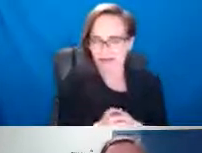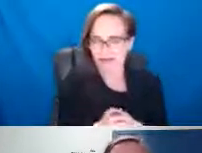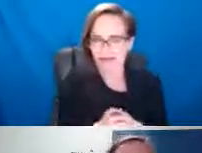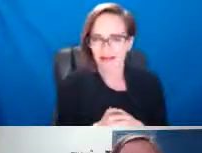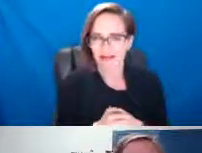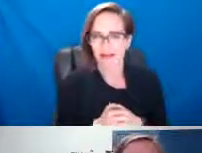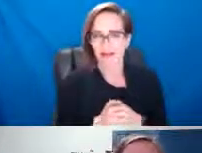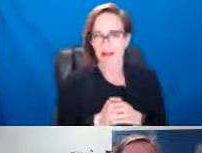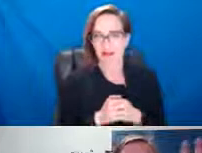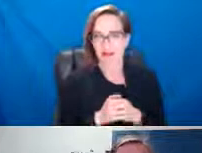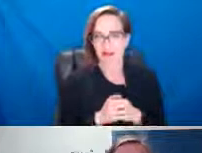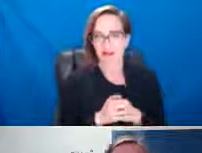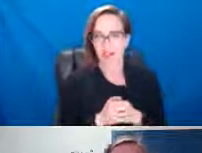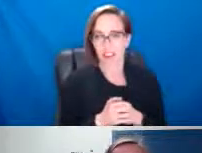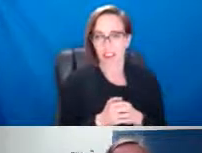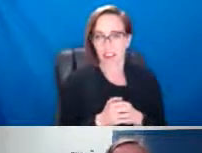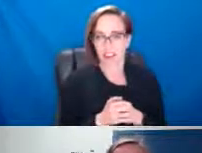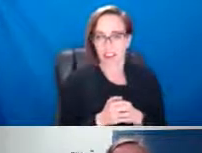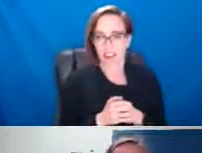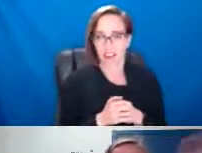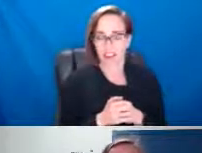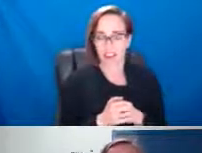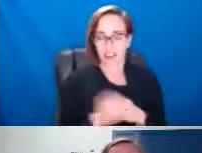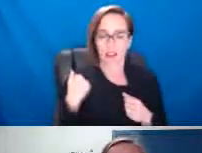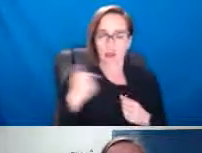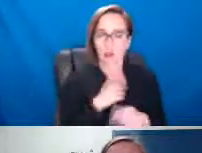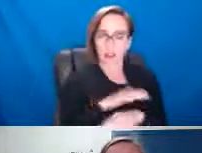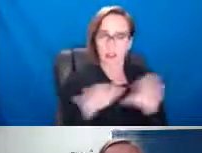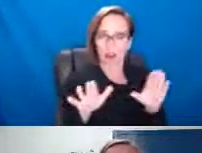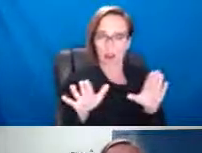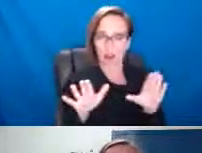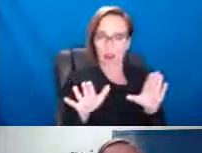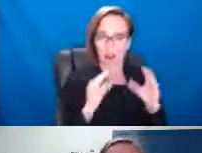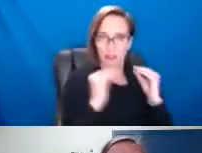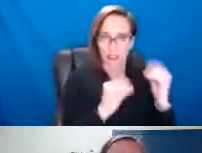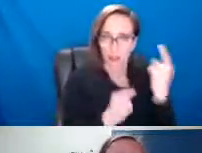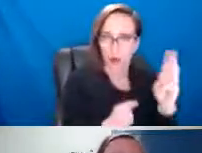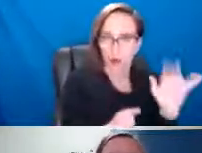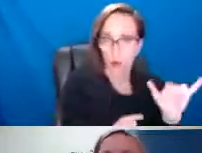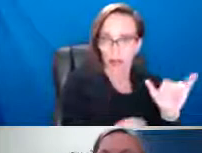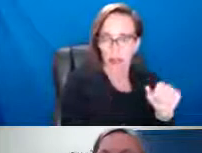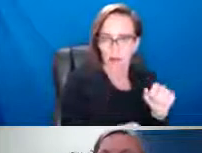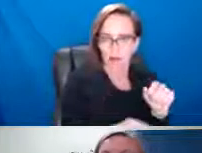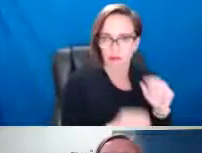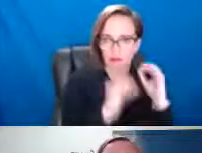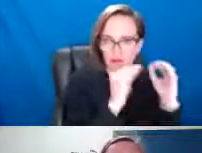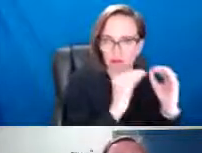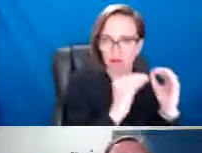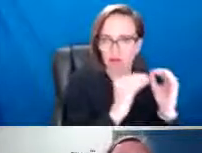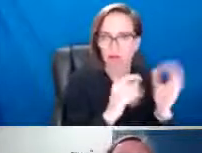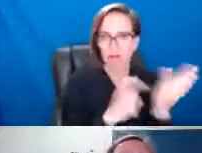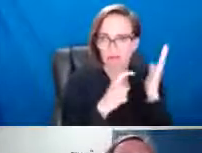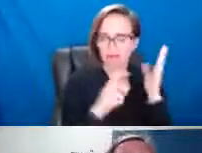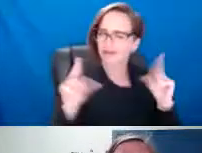I'm going to teach you this way. You fit under this group. I'm going to teach you this way. I'm going to teach you how to communicate this way.